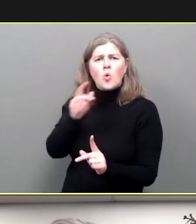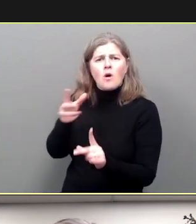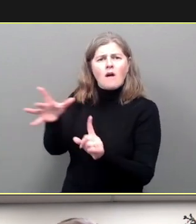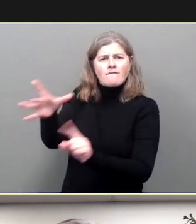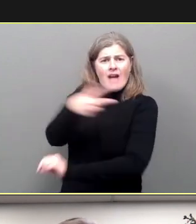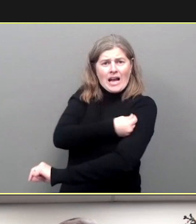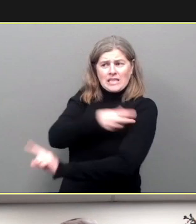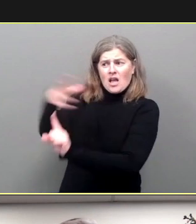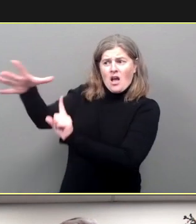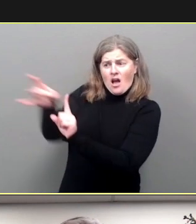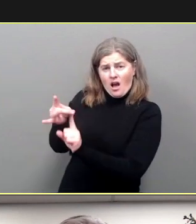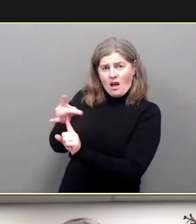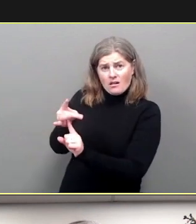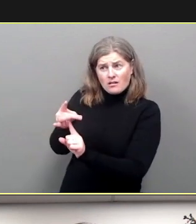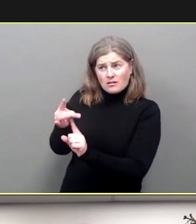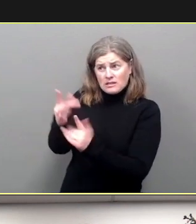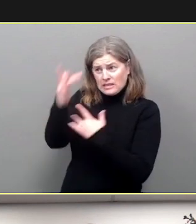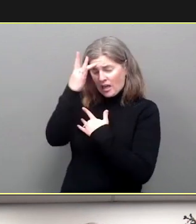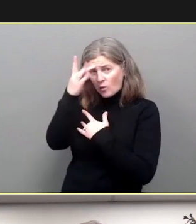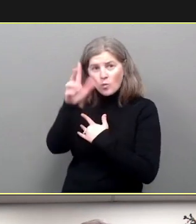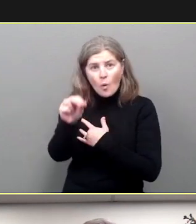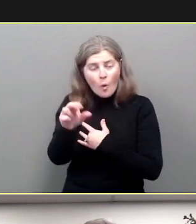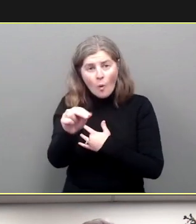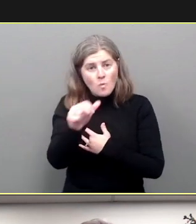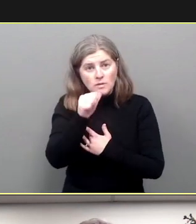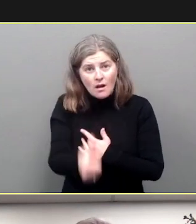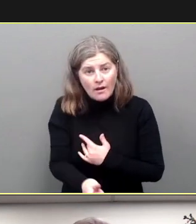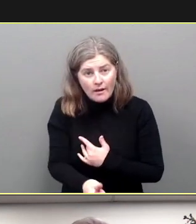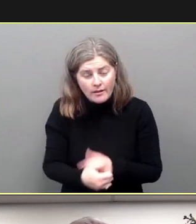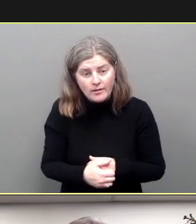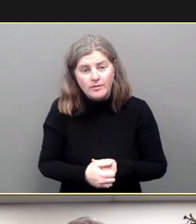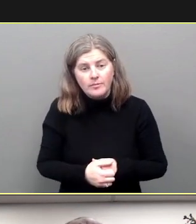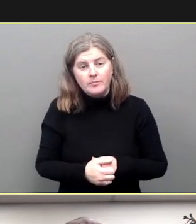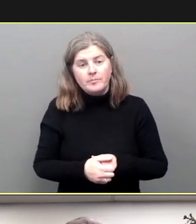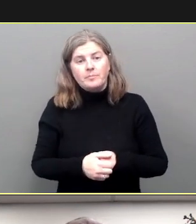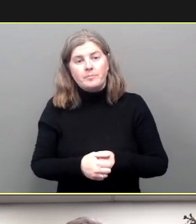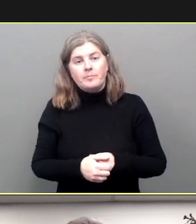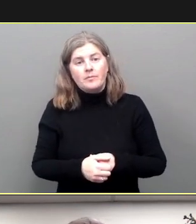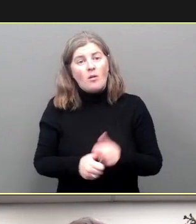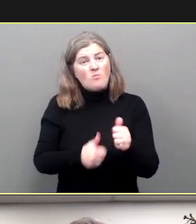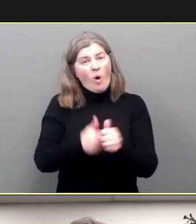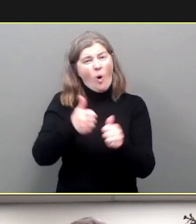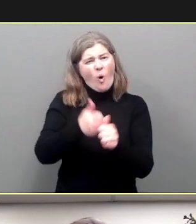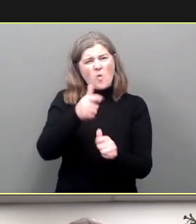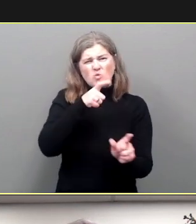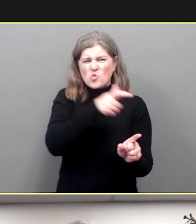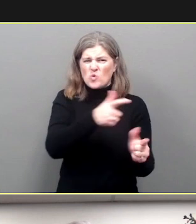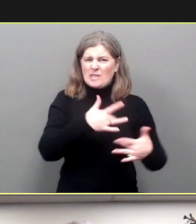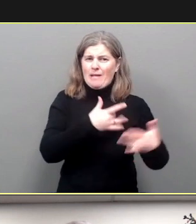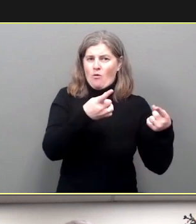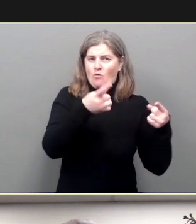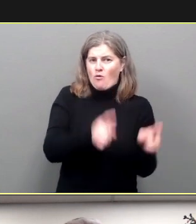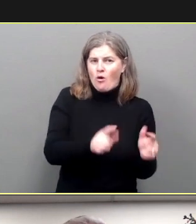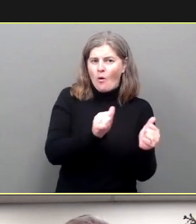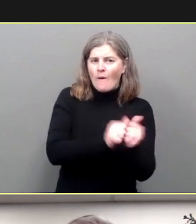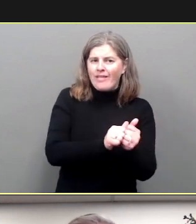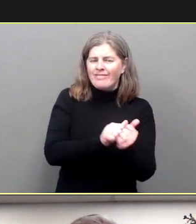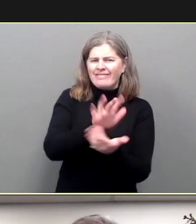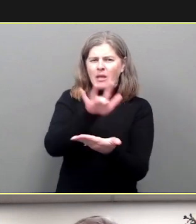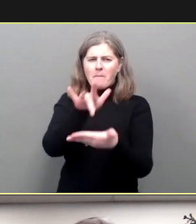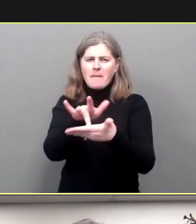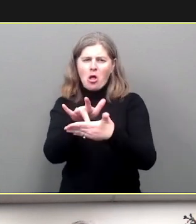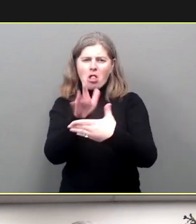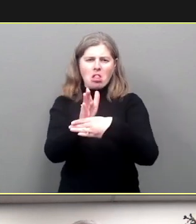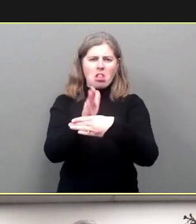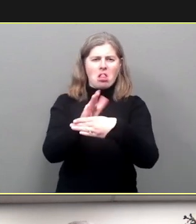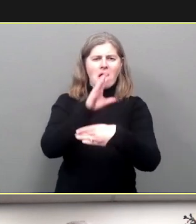cases? The answer is no, it's not. And the fact is that the majority are actually occurring in this middle age